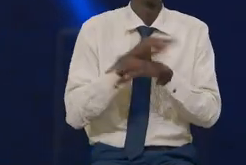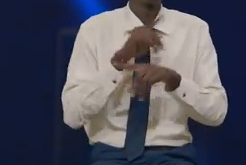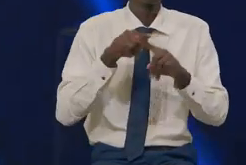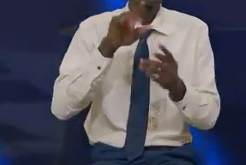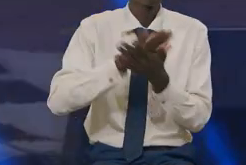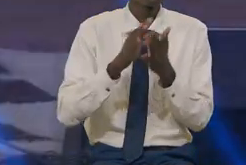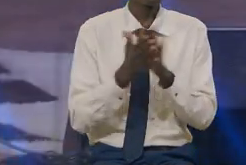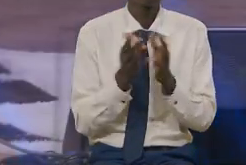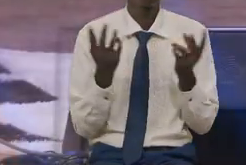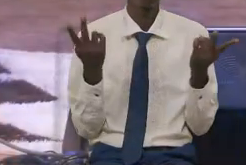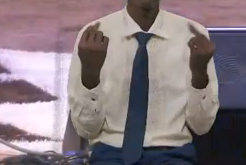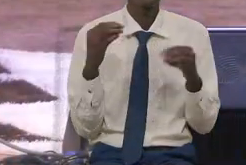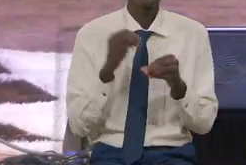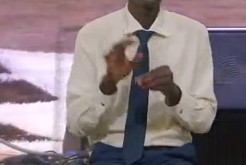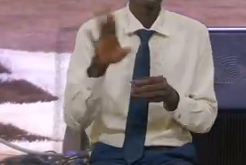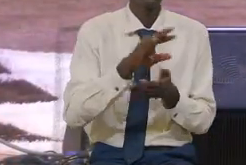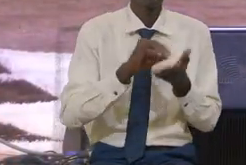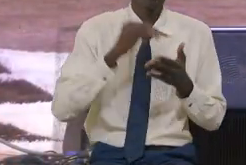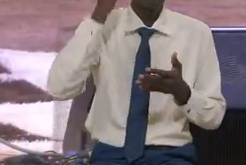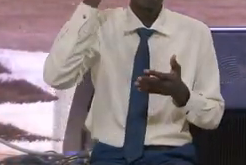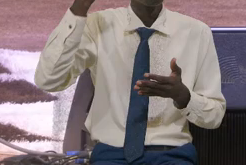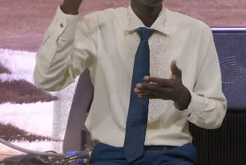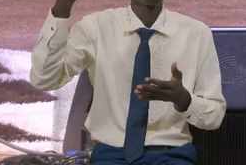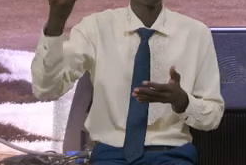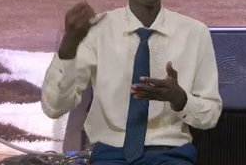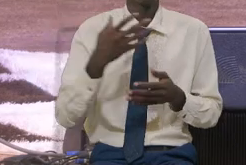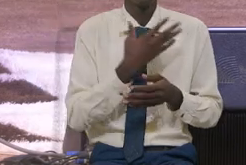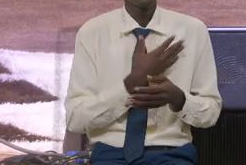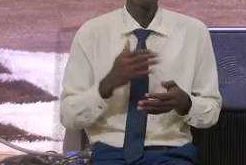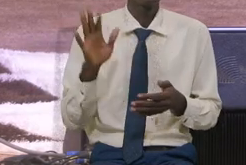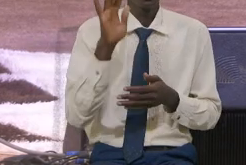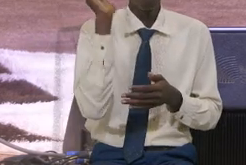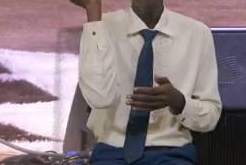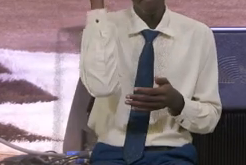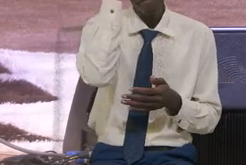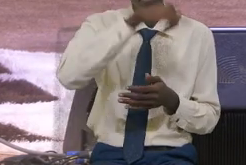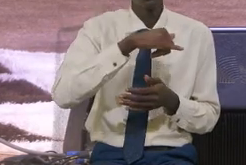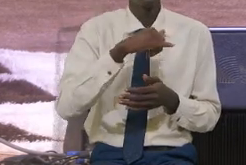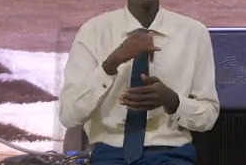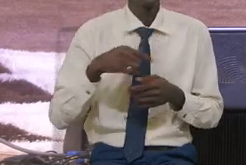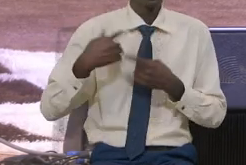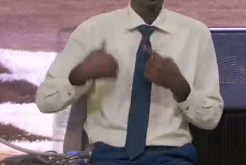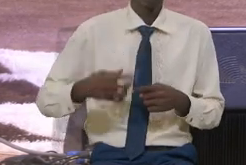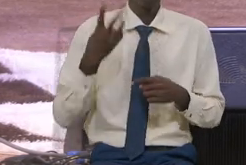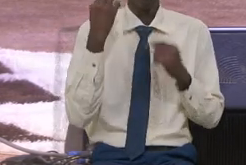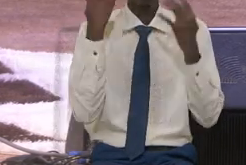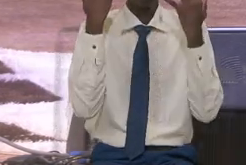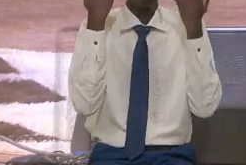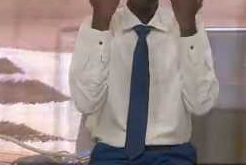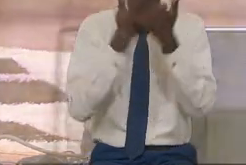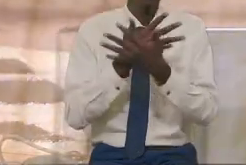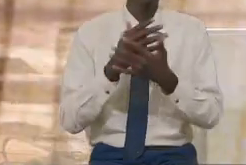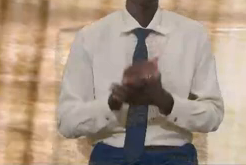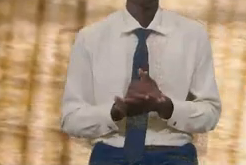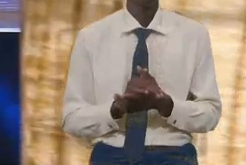became vain in their imaginations, and their foolish heart was darkened. We